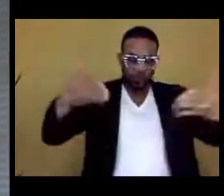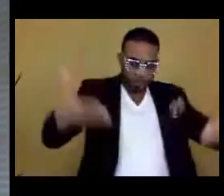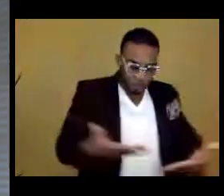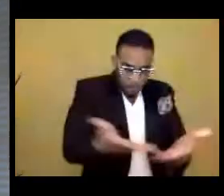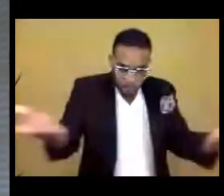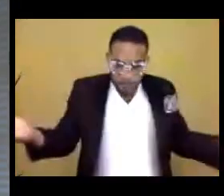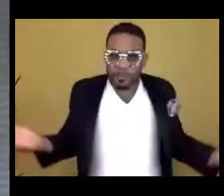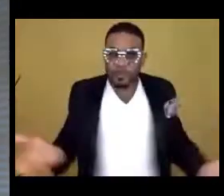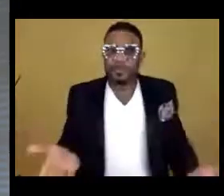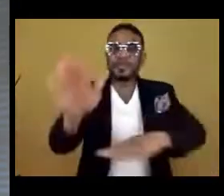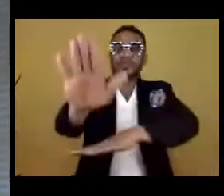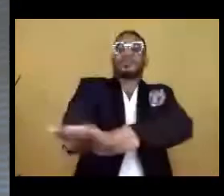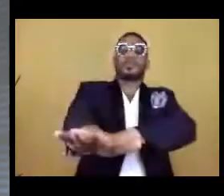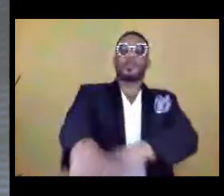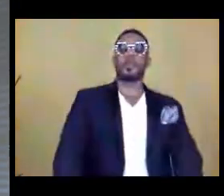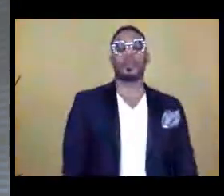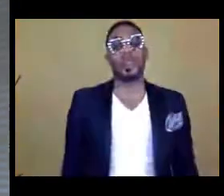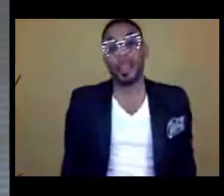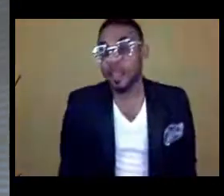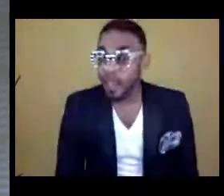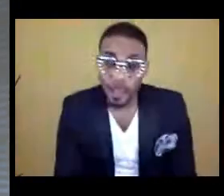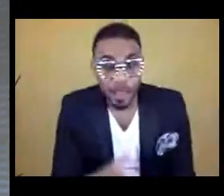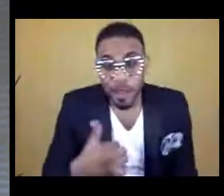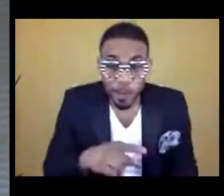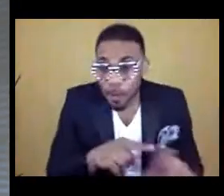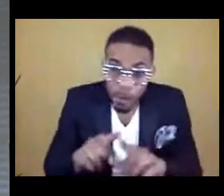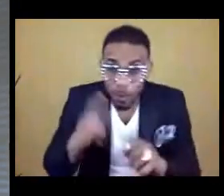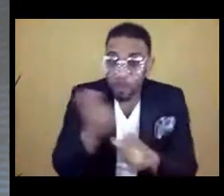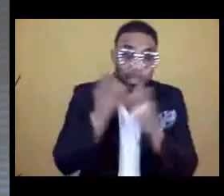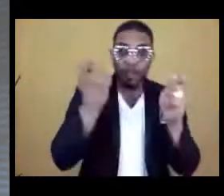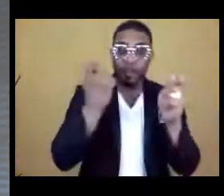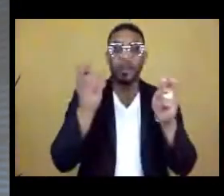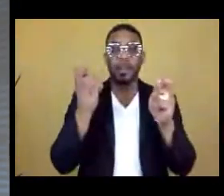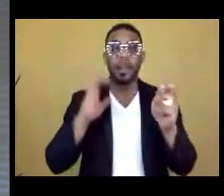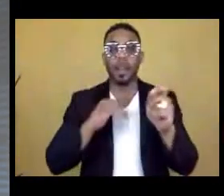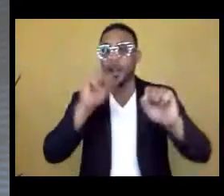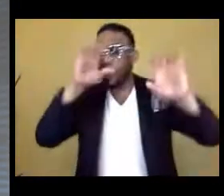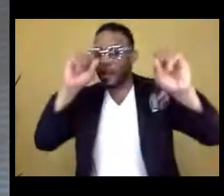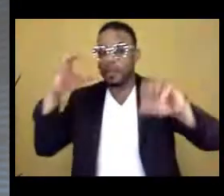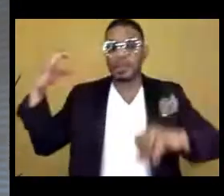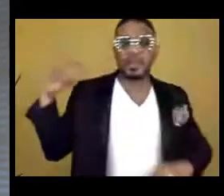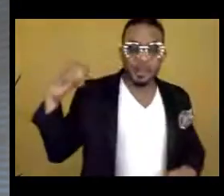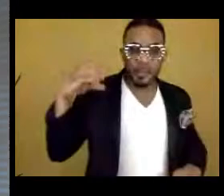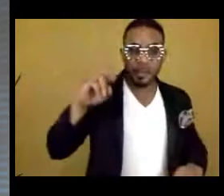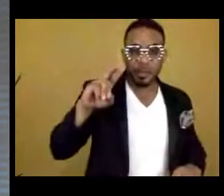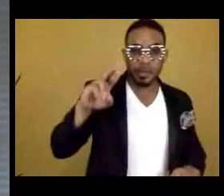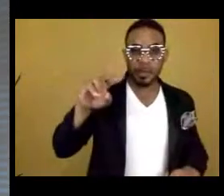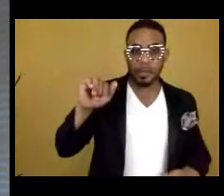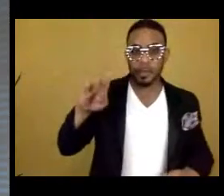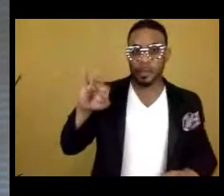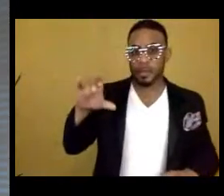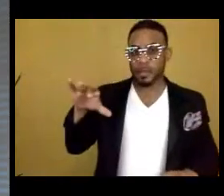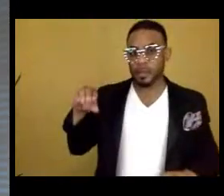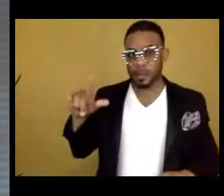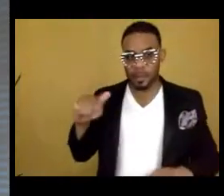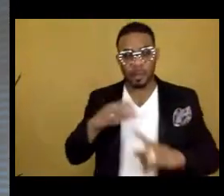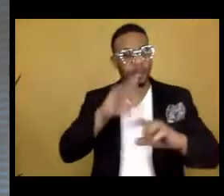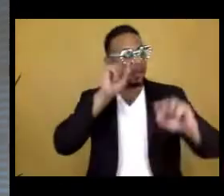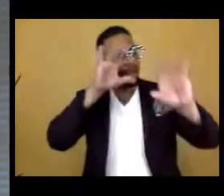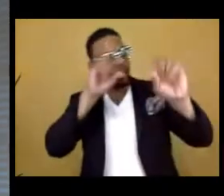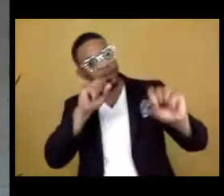you this evening. And we also celebrate our amazing chair, Dr. Abiola, and the